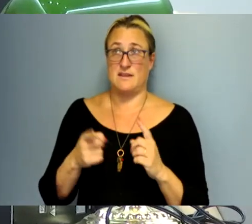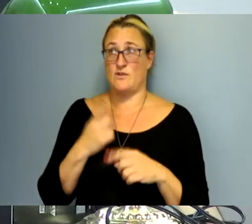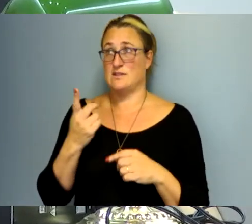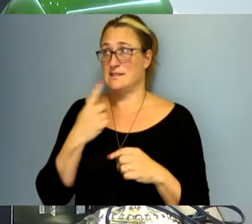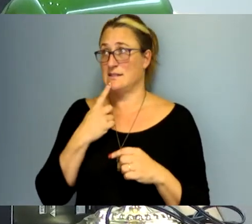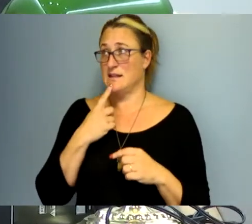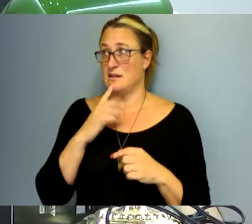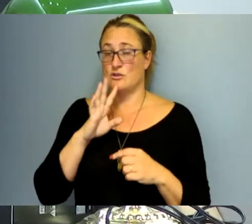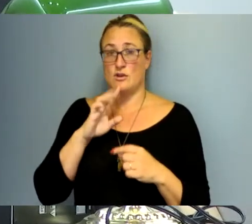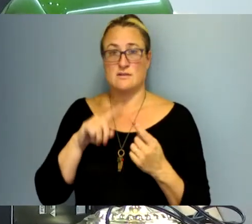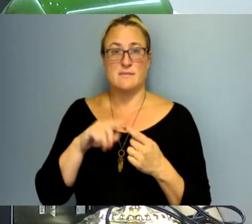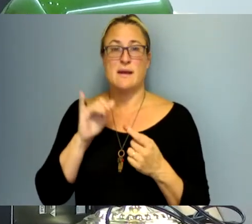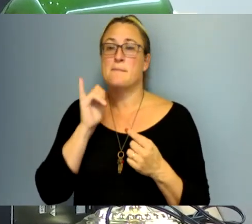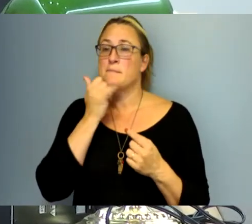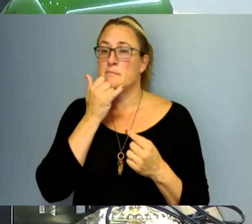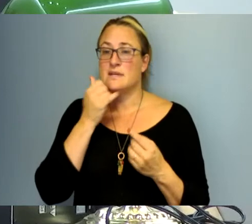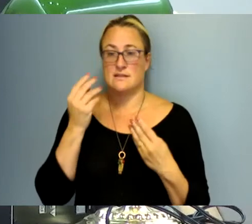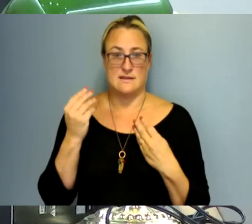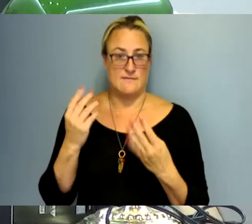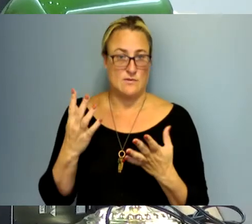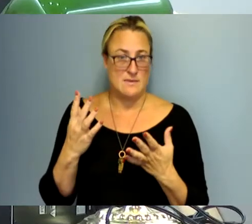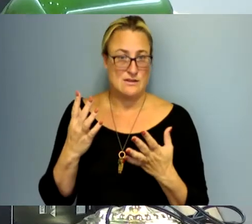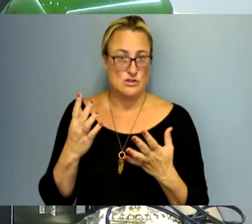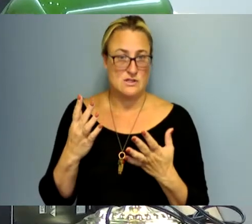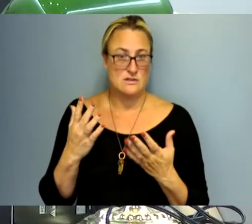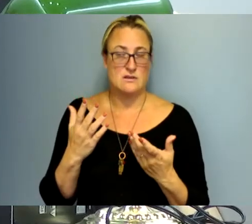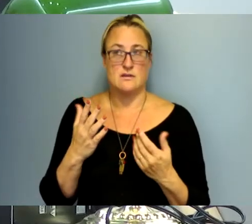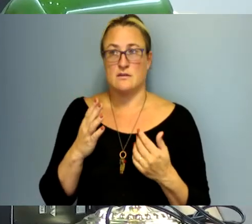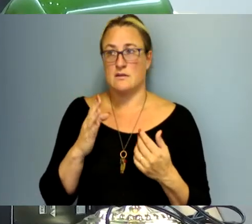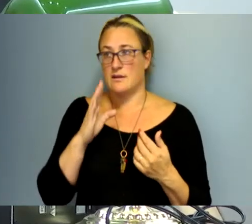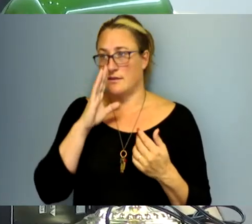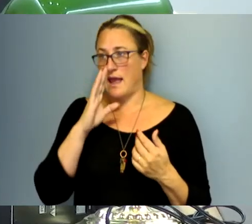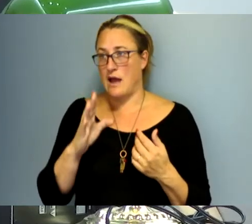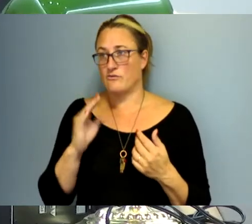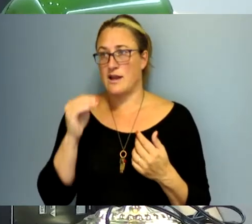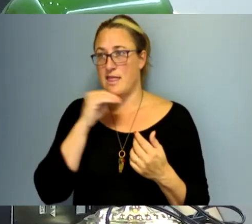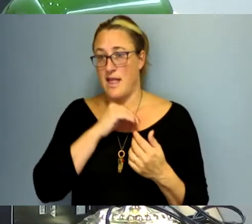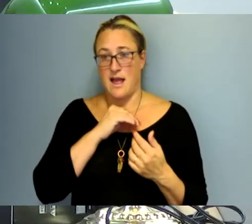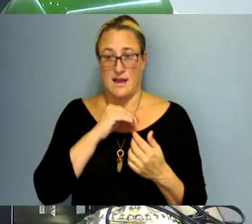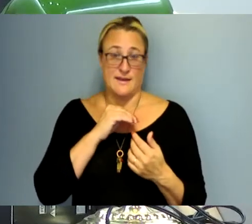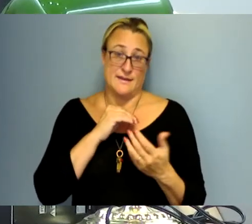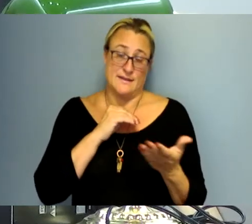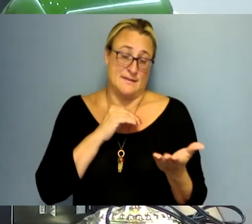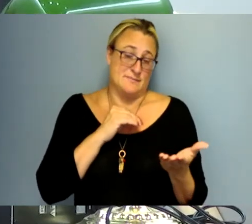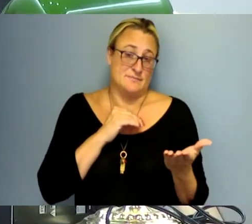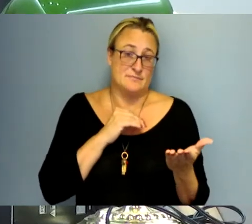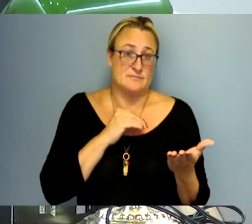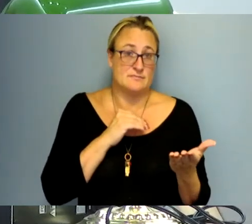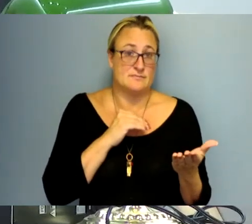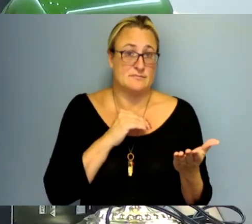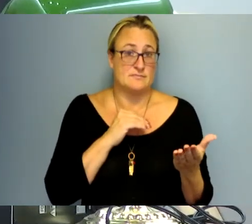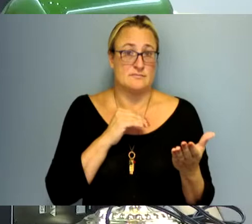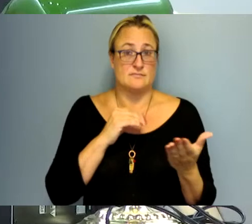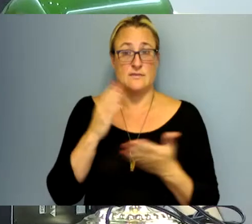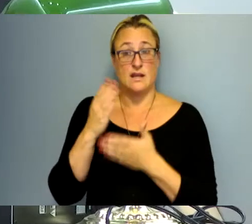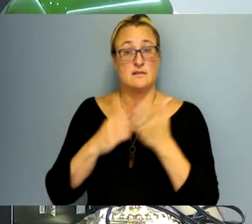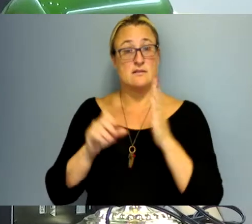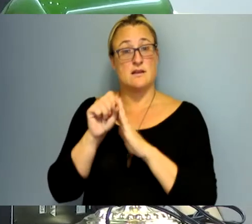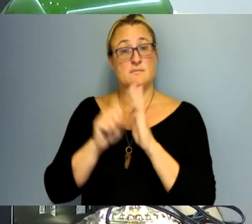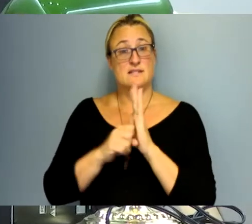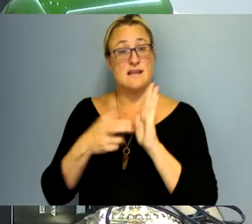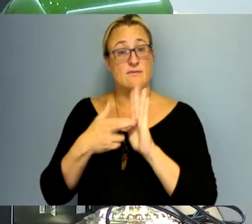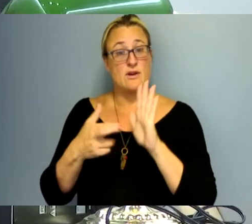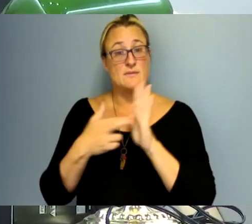about the misinformation, the outright lie, I think, in my opinion, put out by certain state representatives in